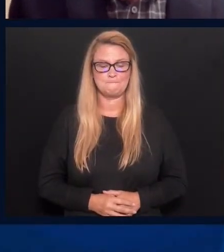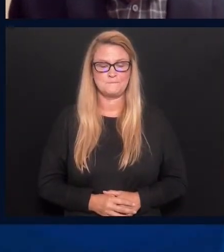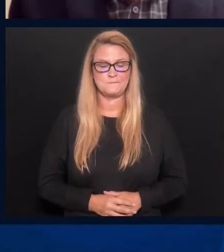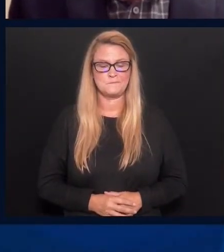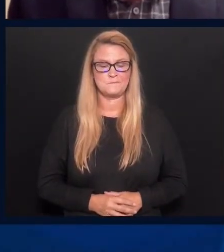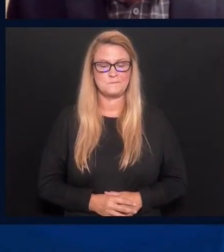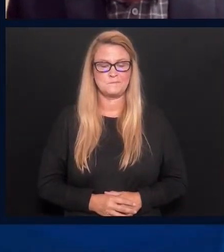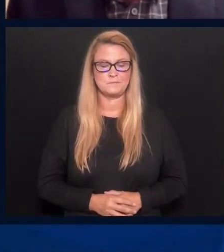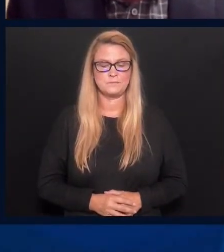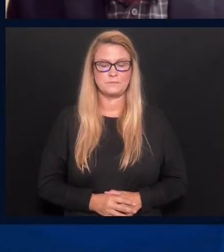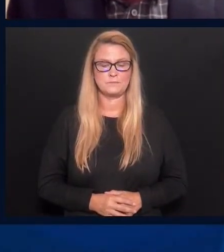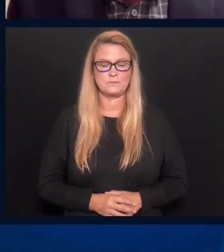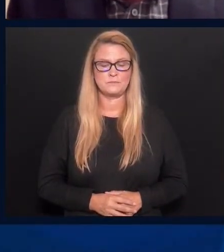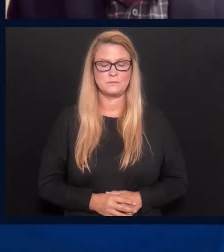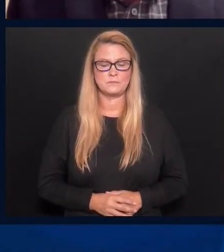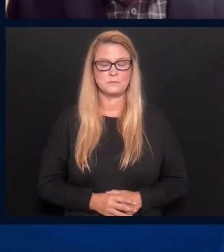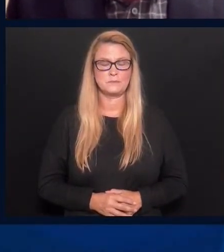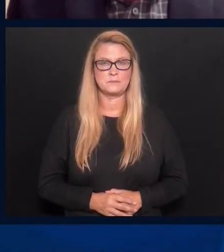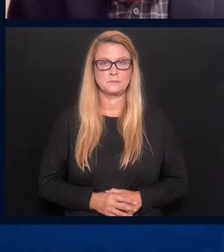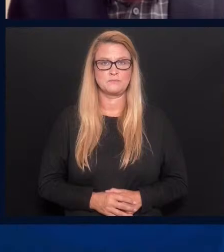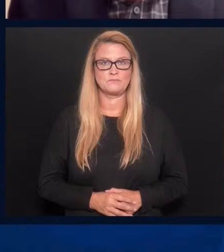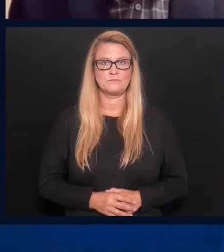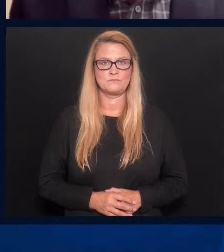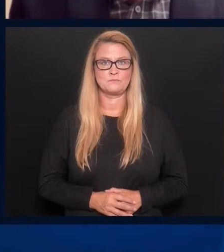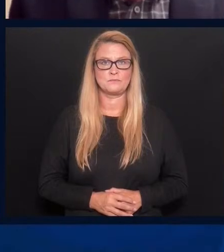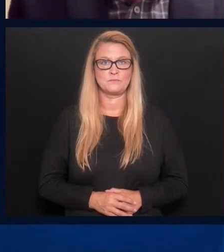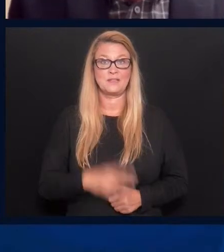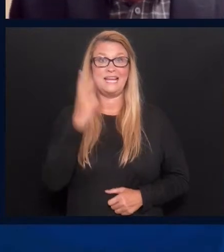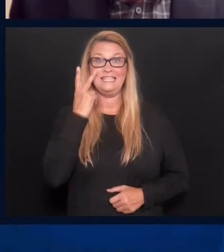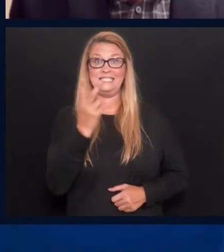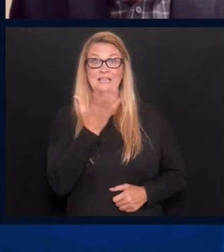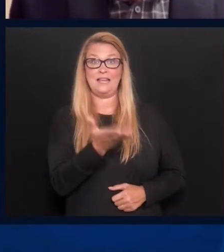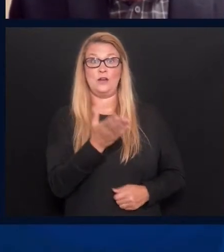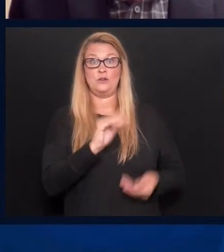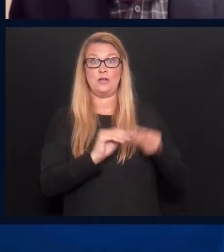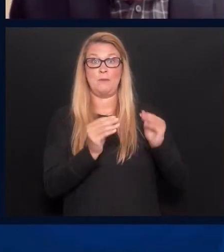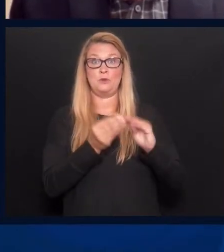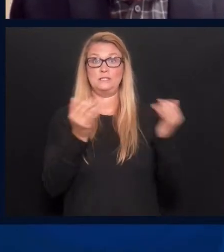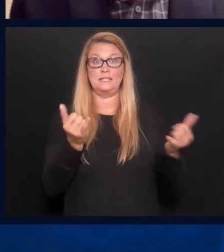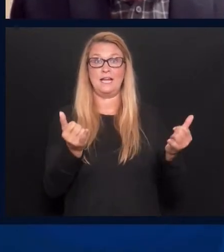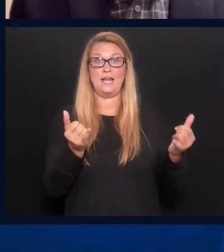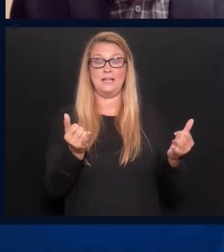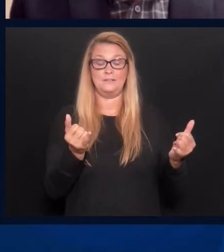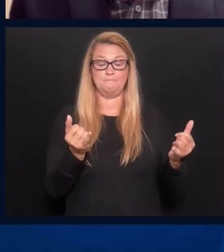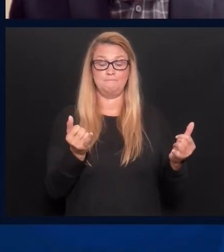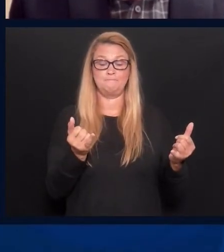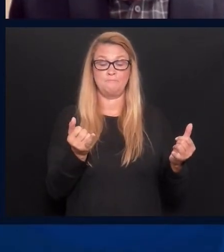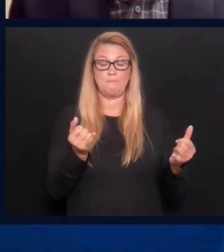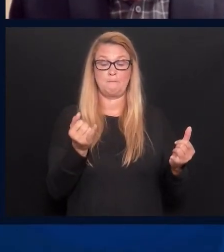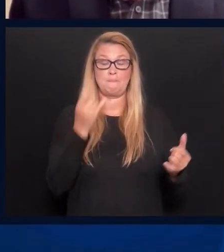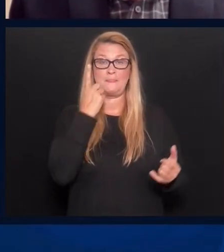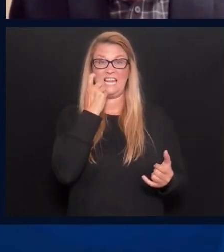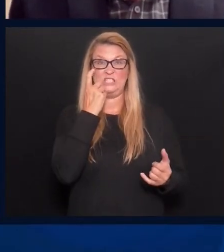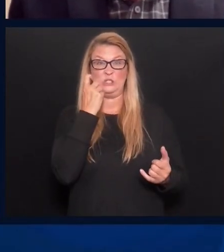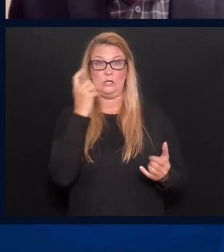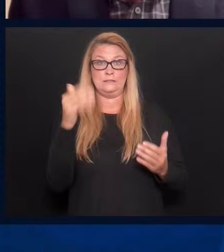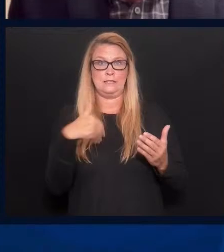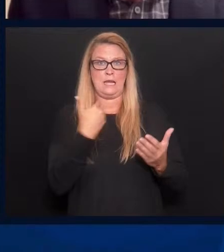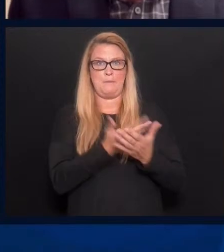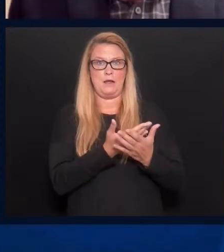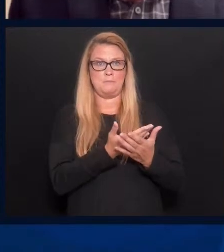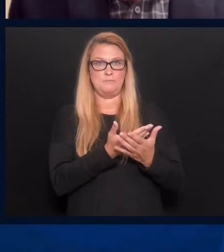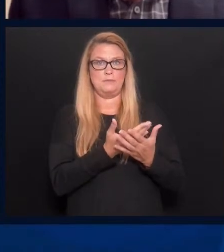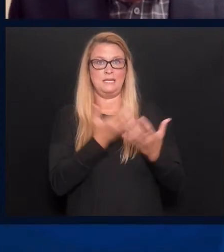So look at the numbers today. Just updated, just came in. So now